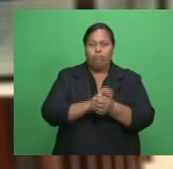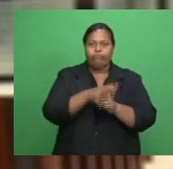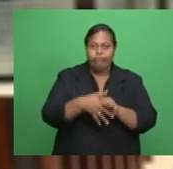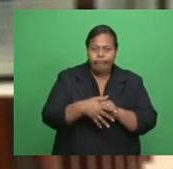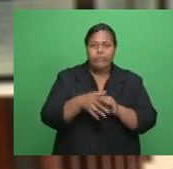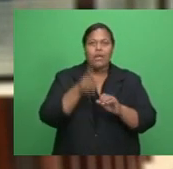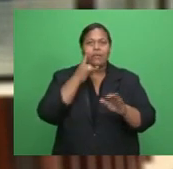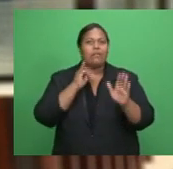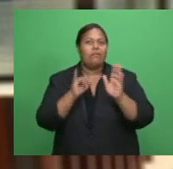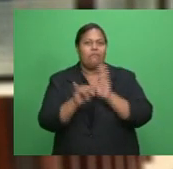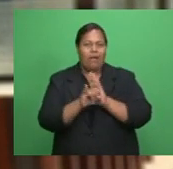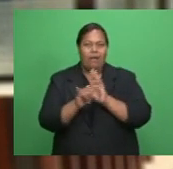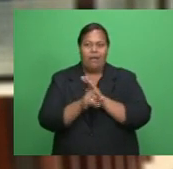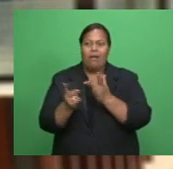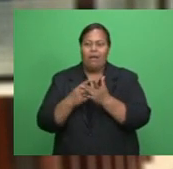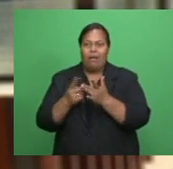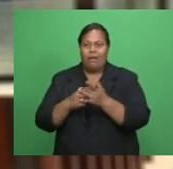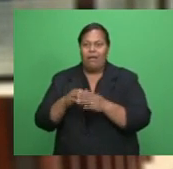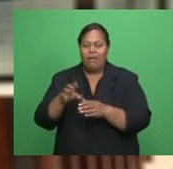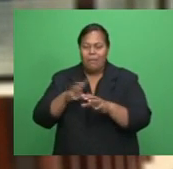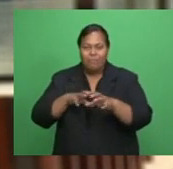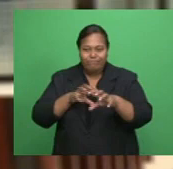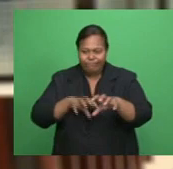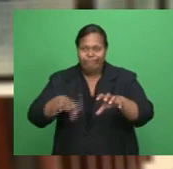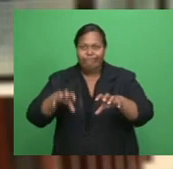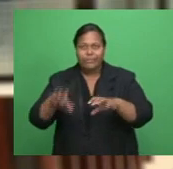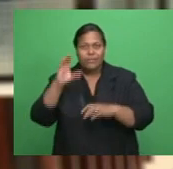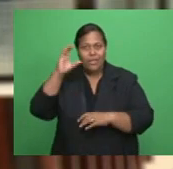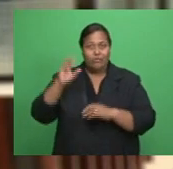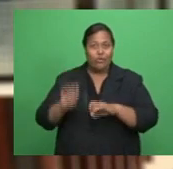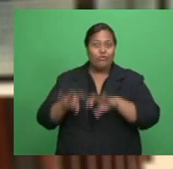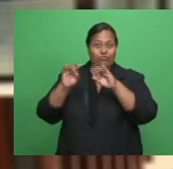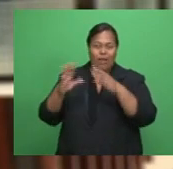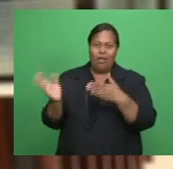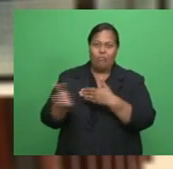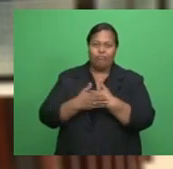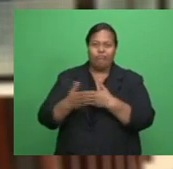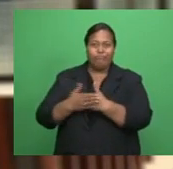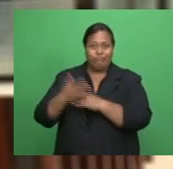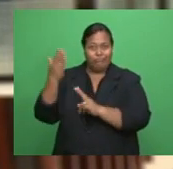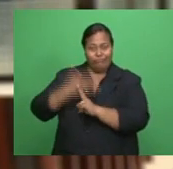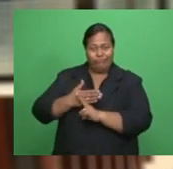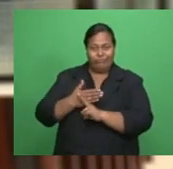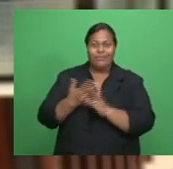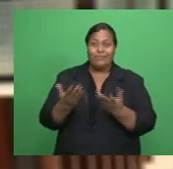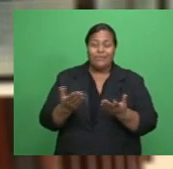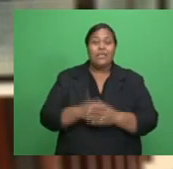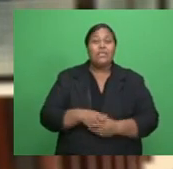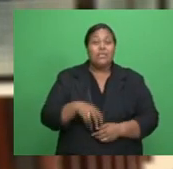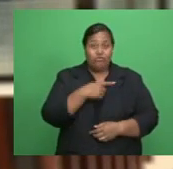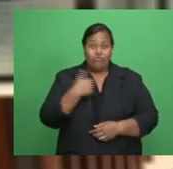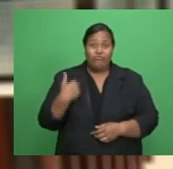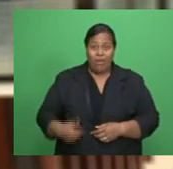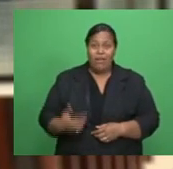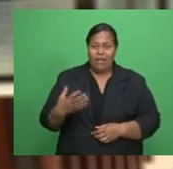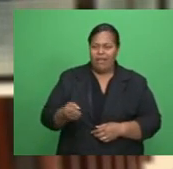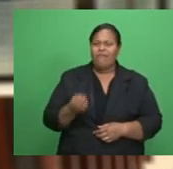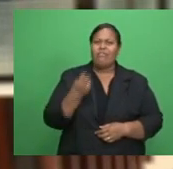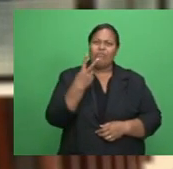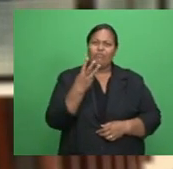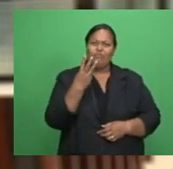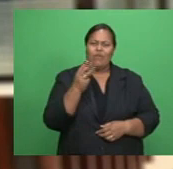country reimpose lockdowns. Elsewhere, the world's second largest economy, China, grew 3.2% in the second